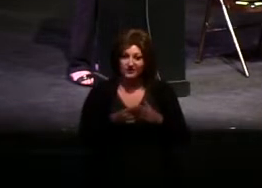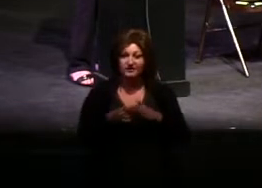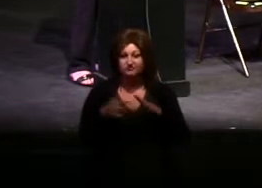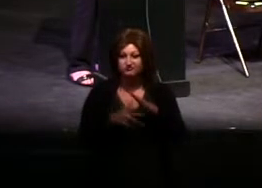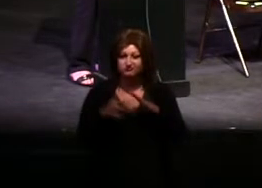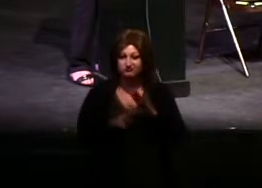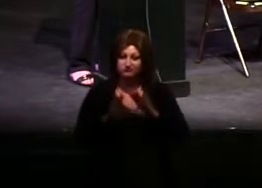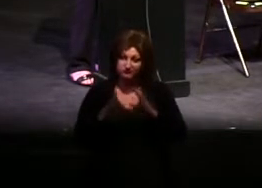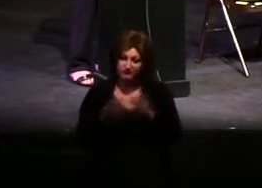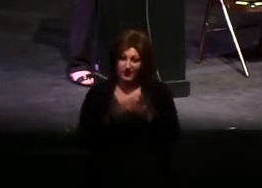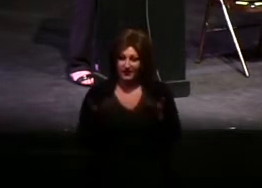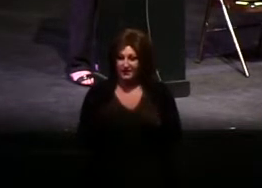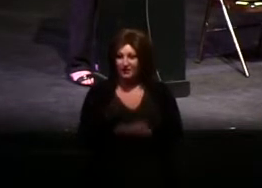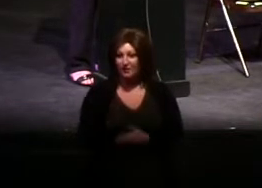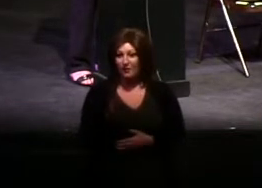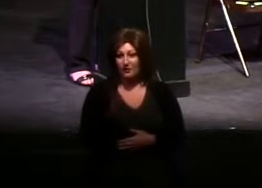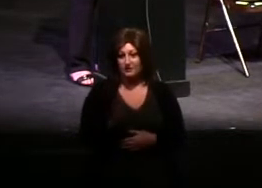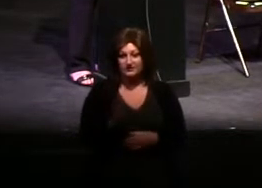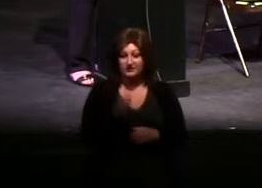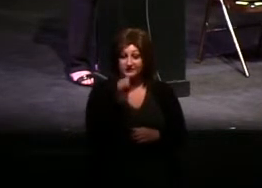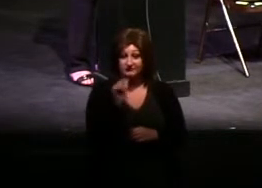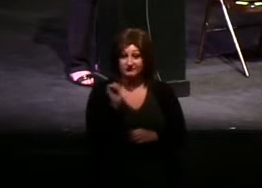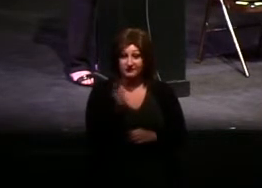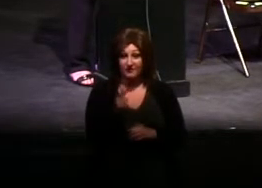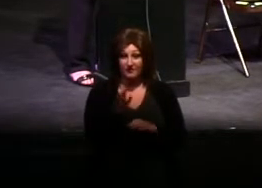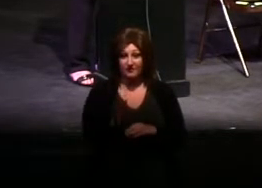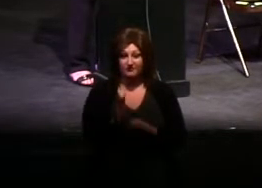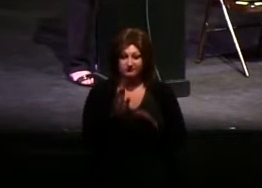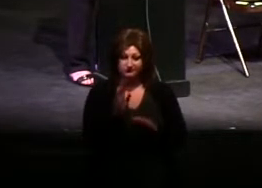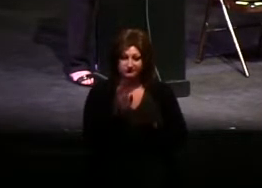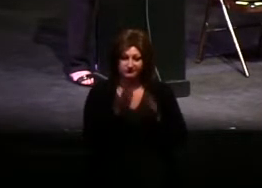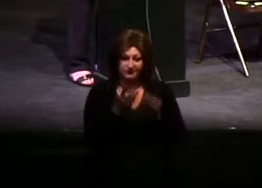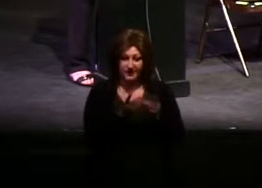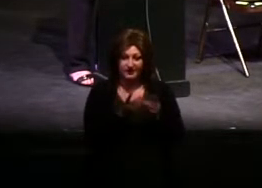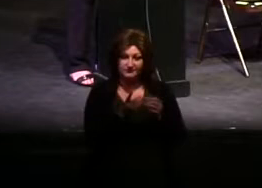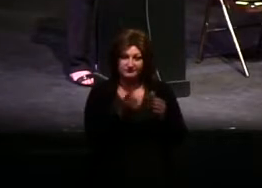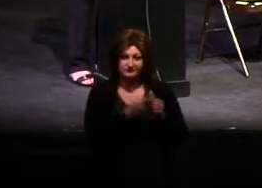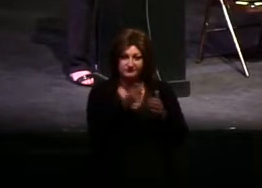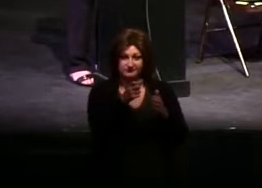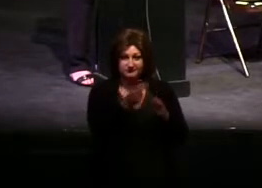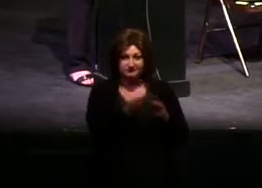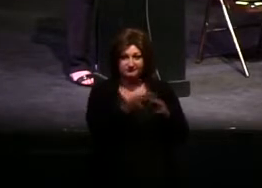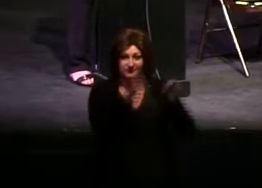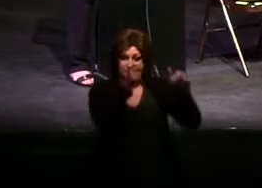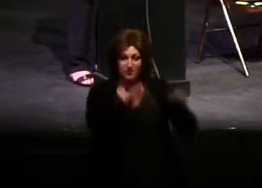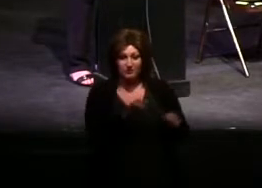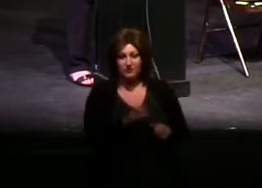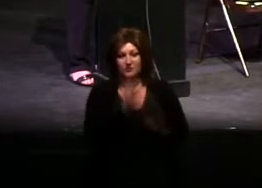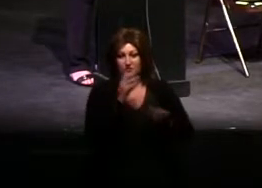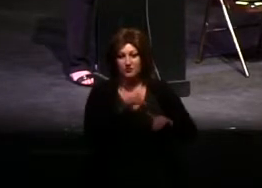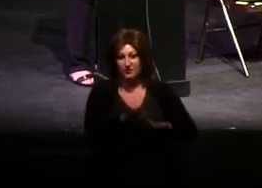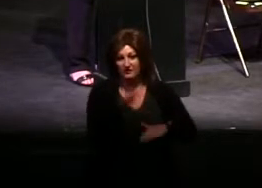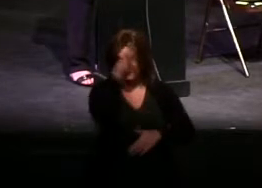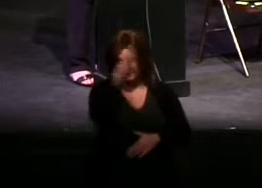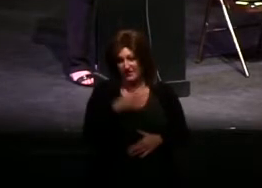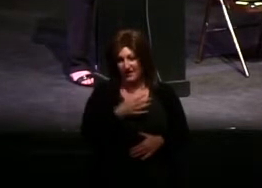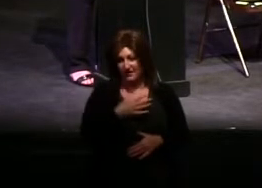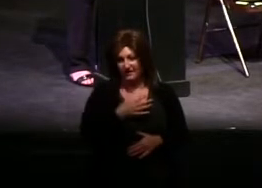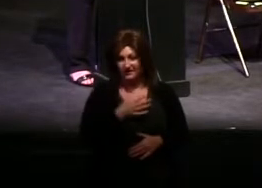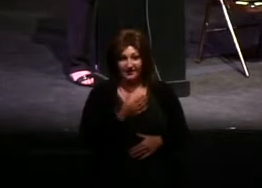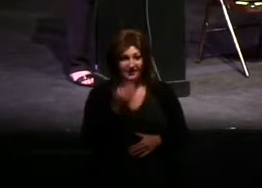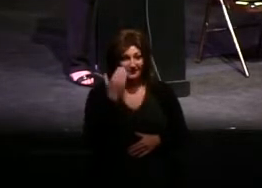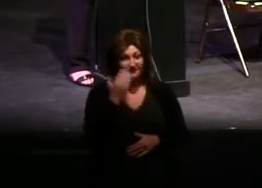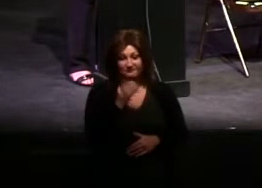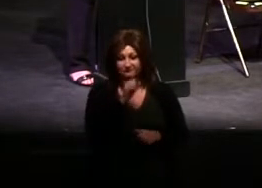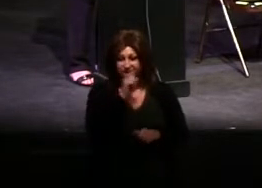Boise. Now the band's got their name on a poster in front of the bandstand, the Rivermen. I can tell they love some